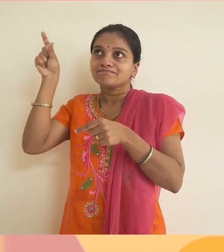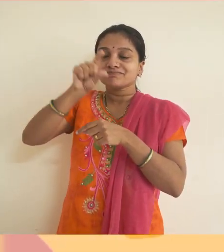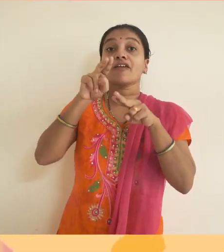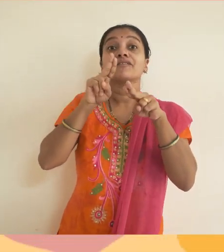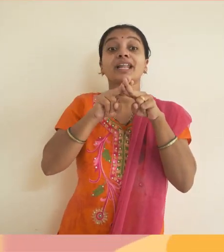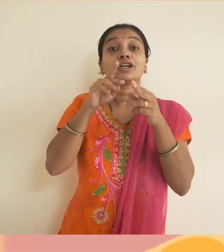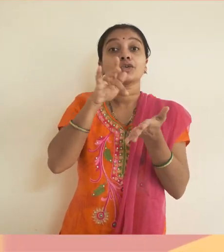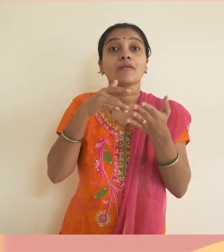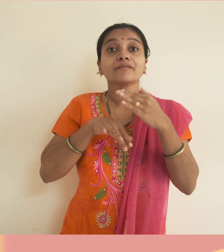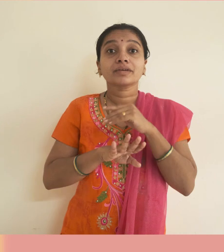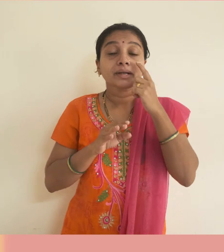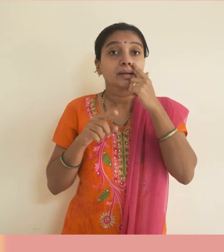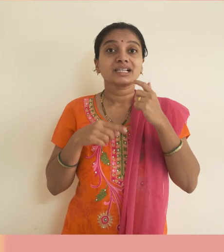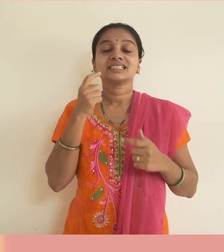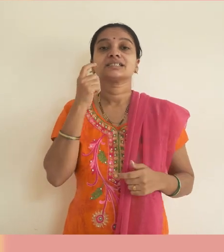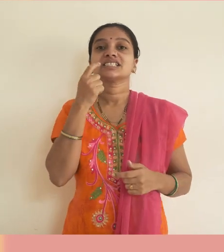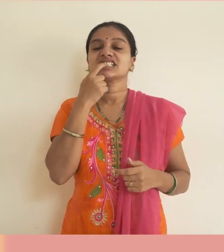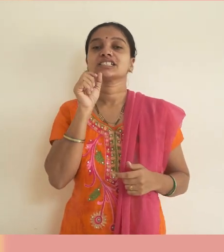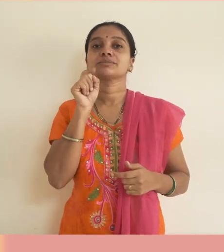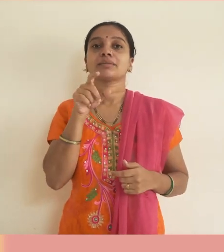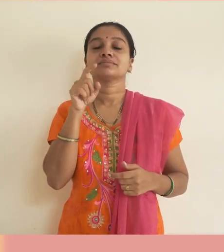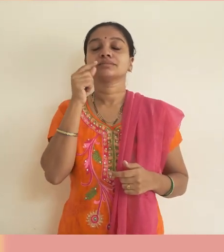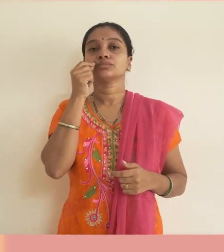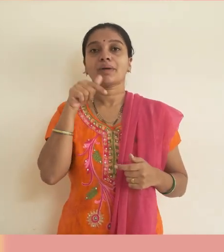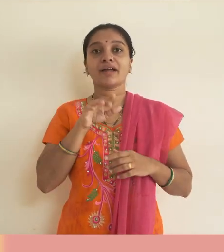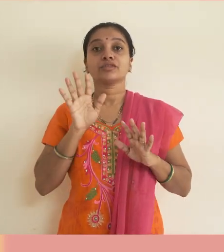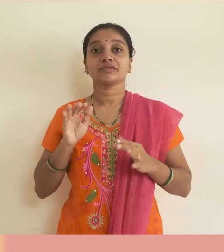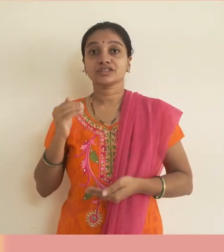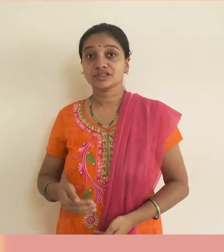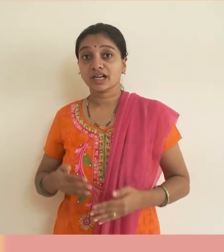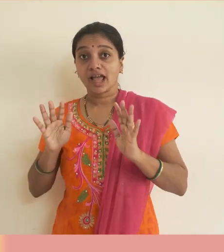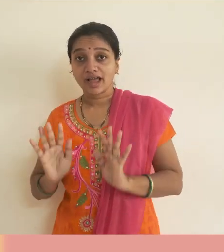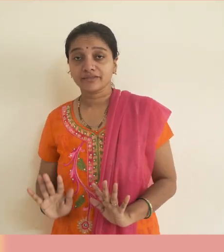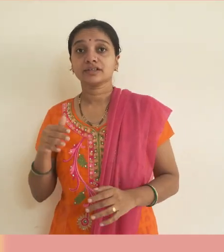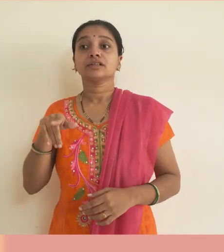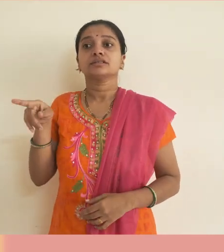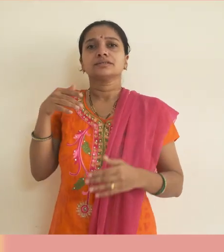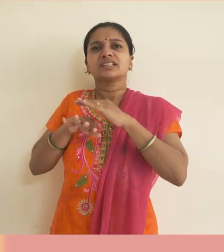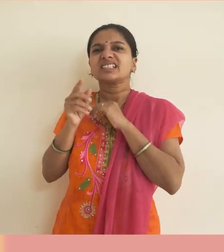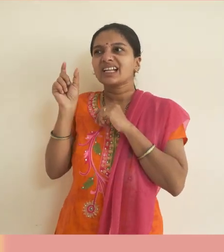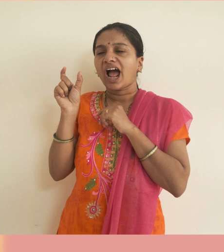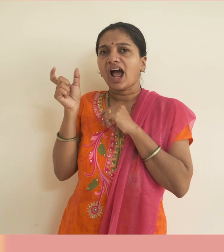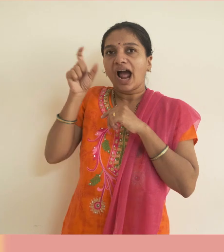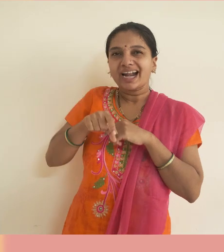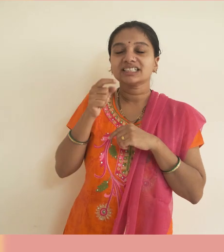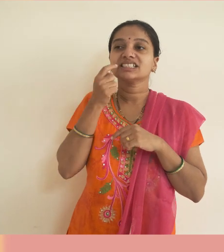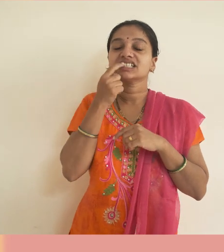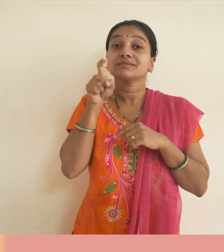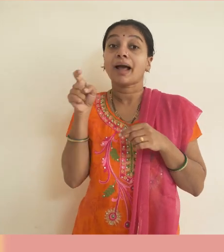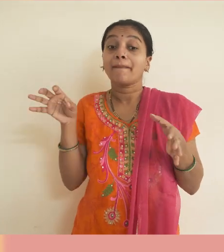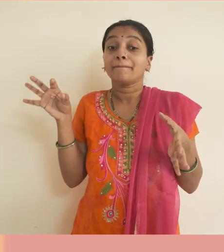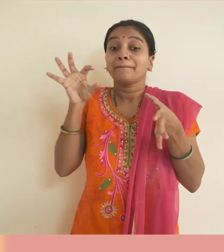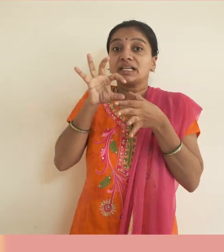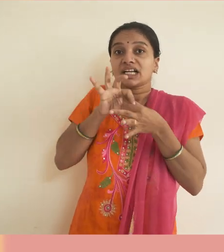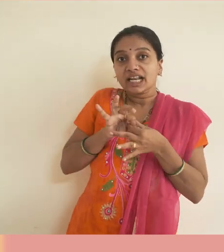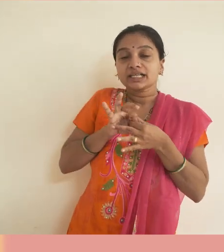fallopian tube where it waits for a sperm cell for fertilization to happen. The process of fusion of egg and the sperm